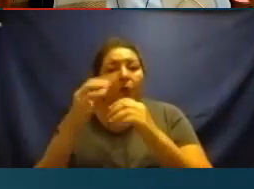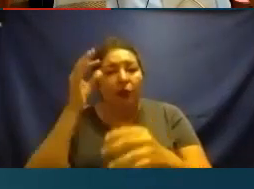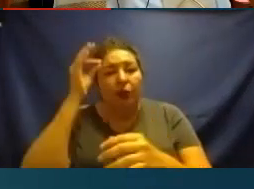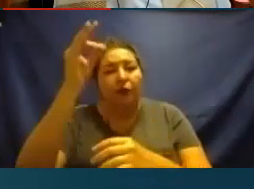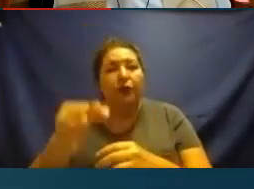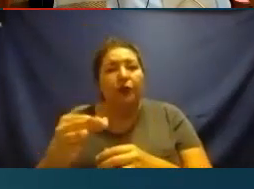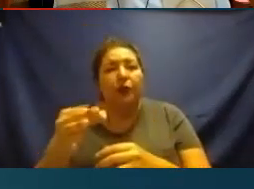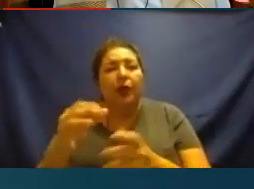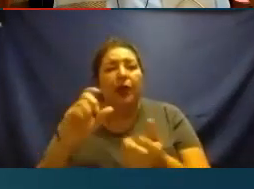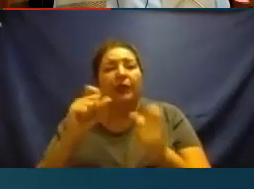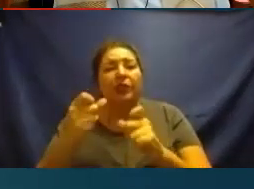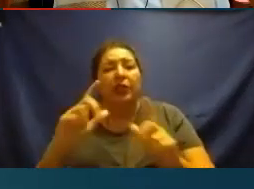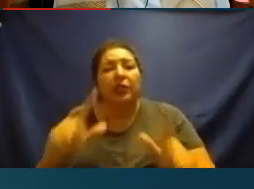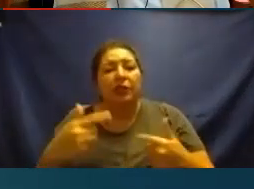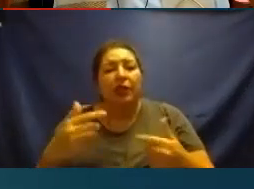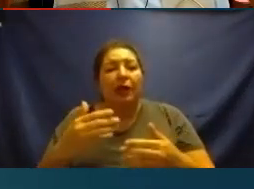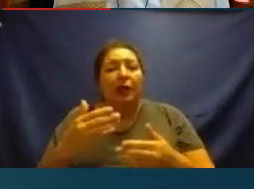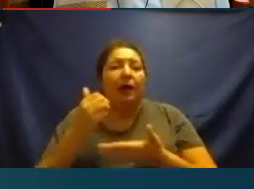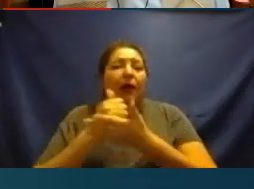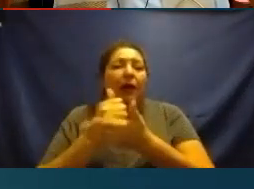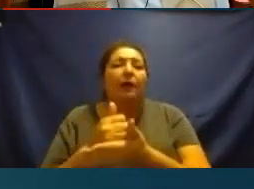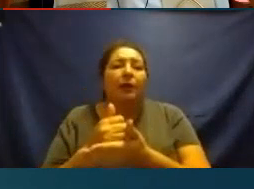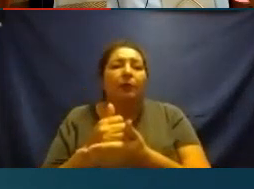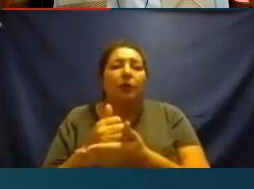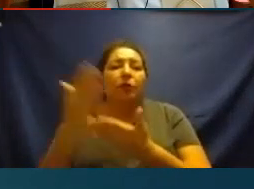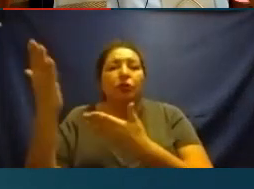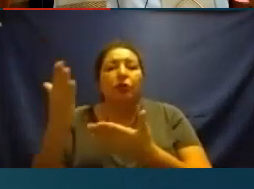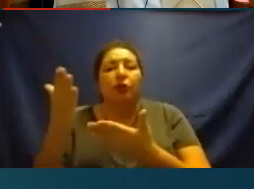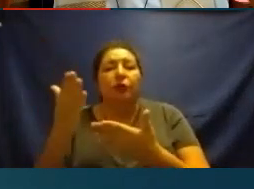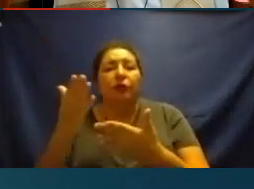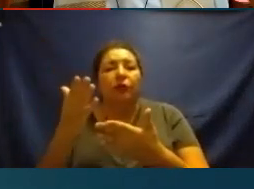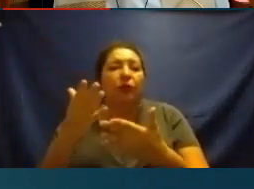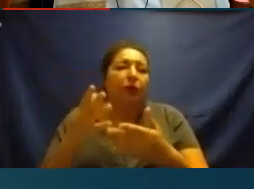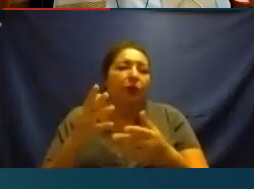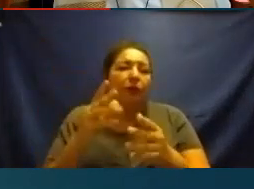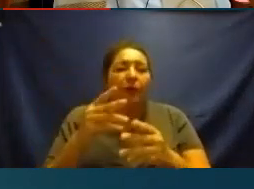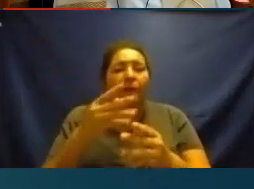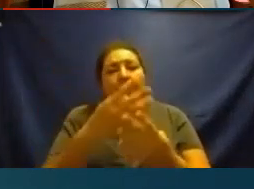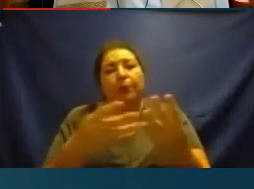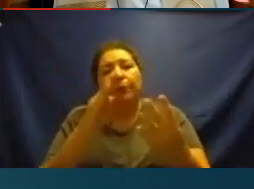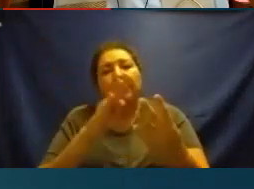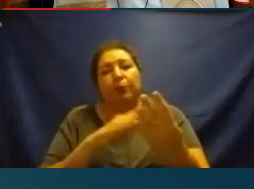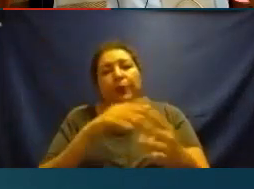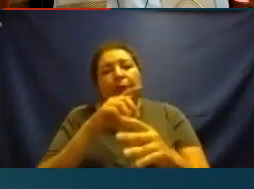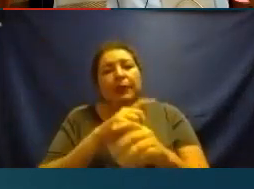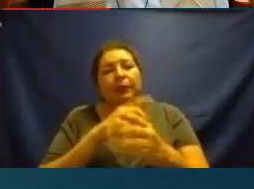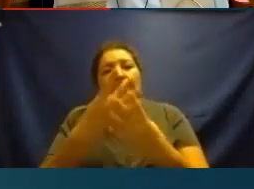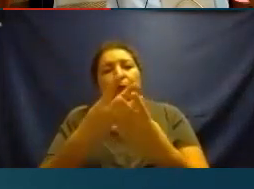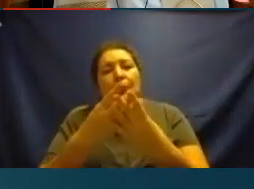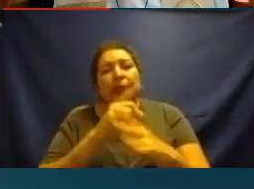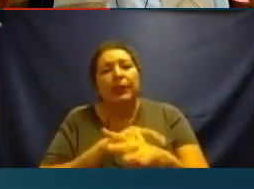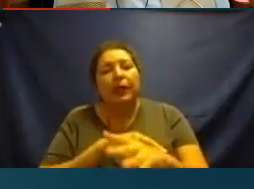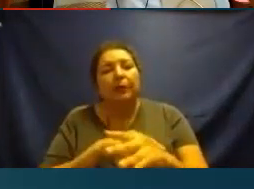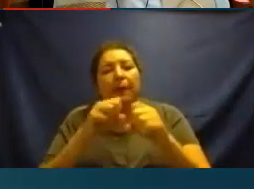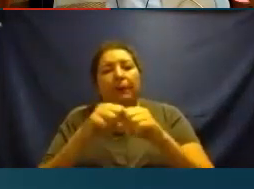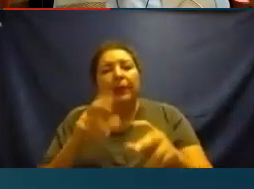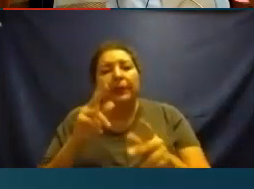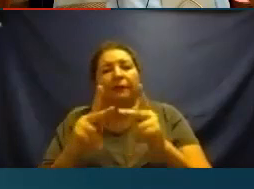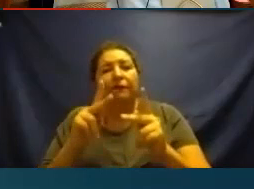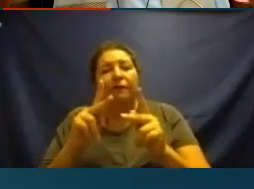Help them to serve their sentences with patience and trust in you, and bless their families who love them. Lord, in your